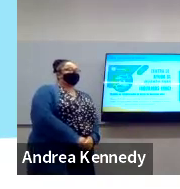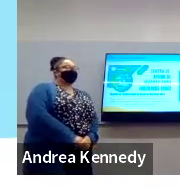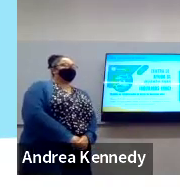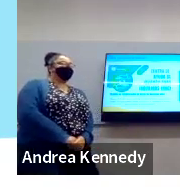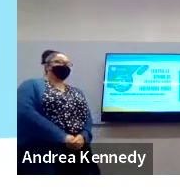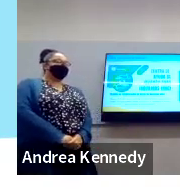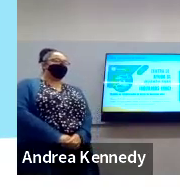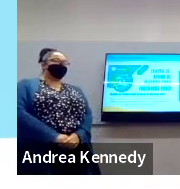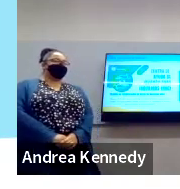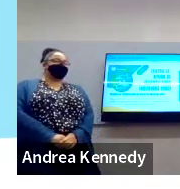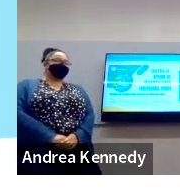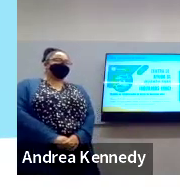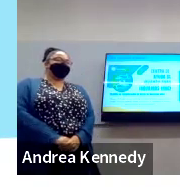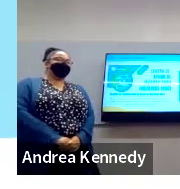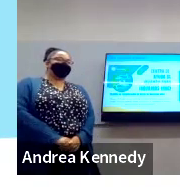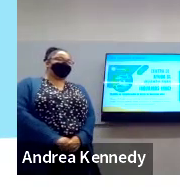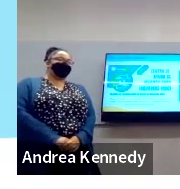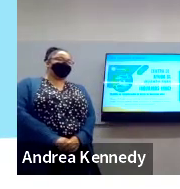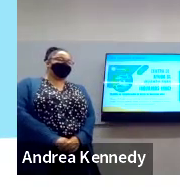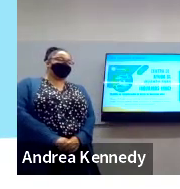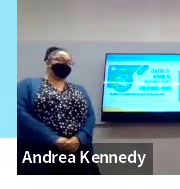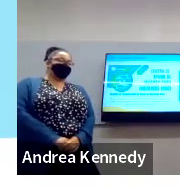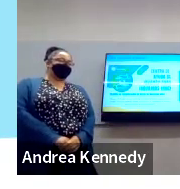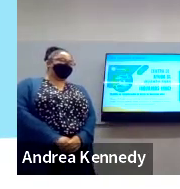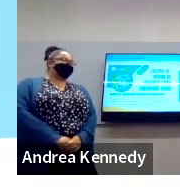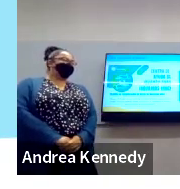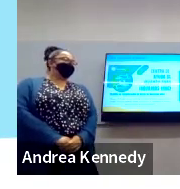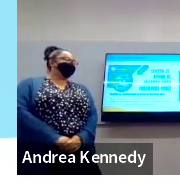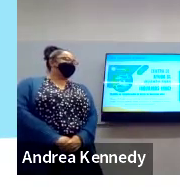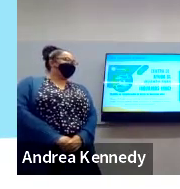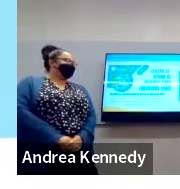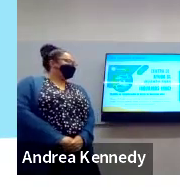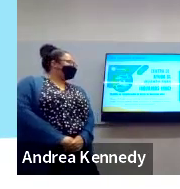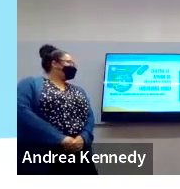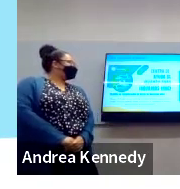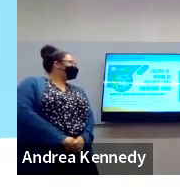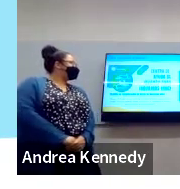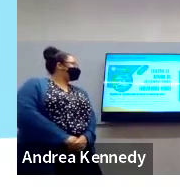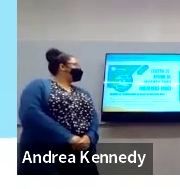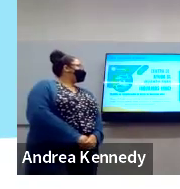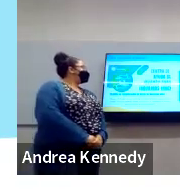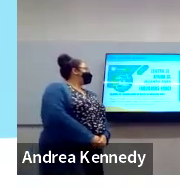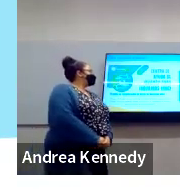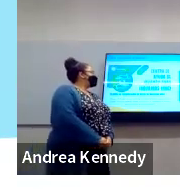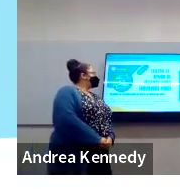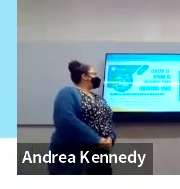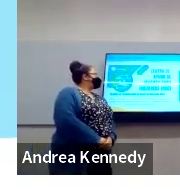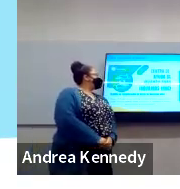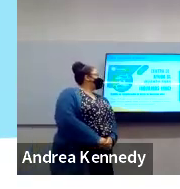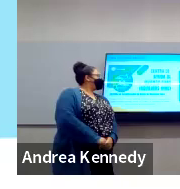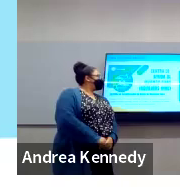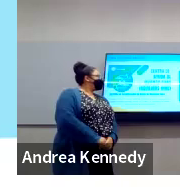vivienda con la División de Estabilización de Renta el primer y tercer jueves del mes de 6 a 8